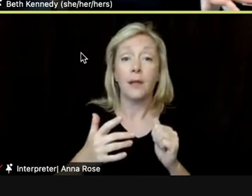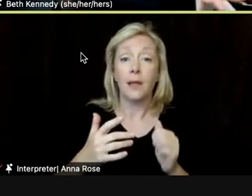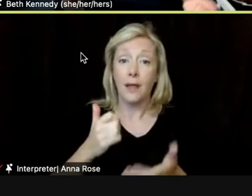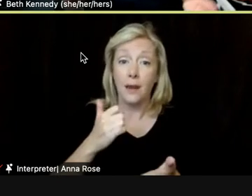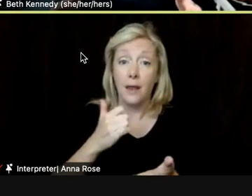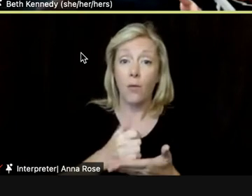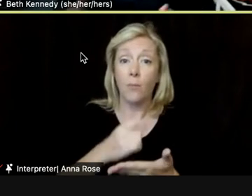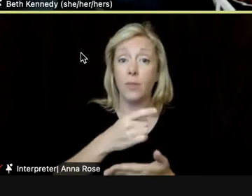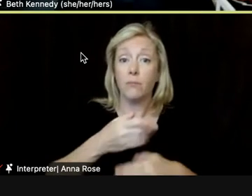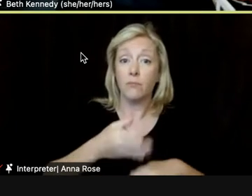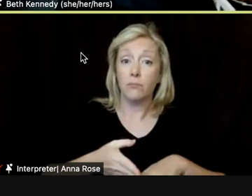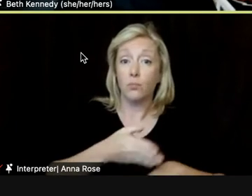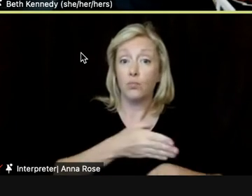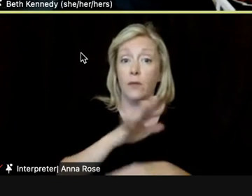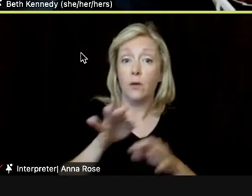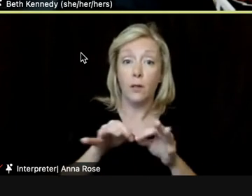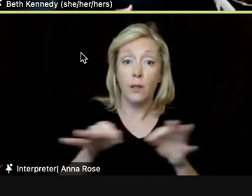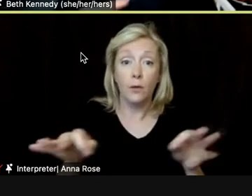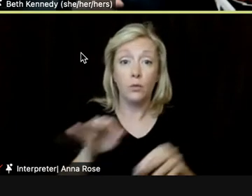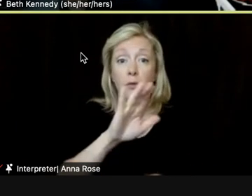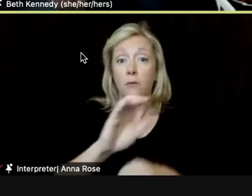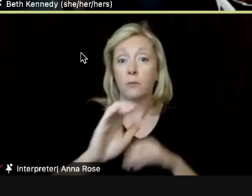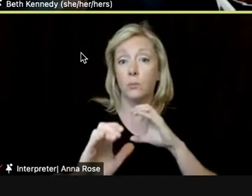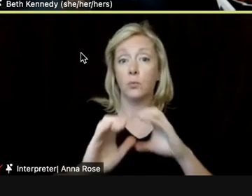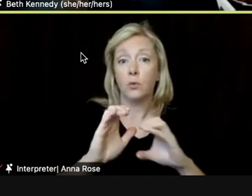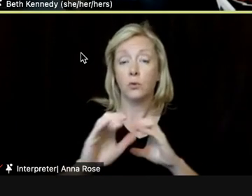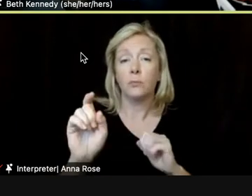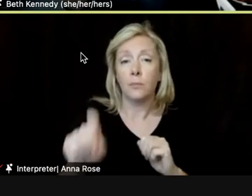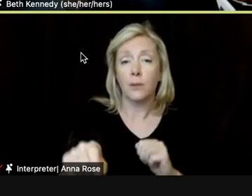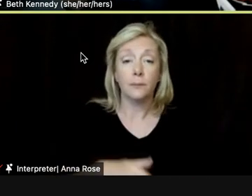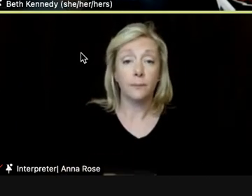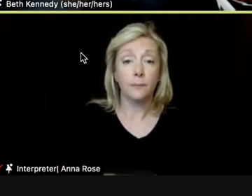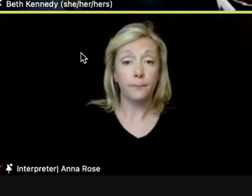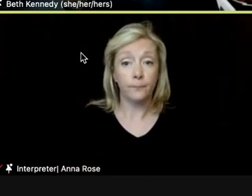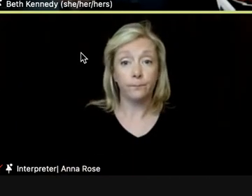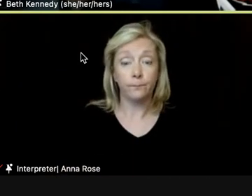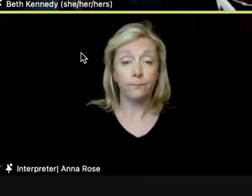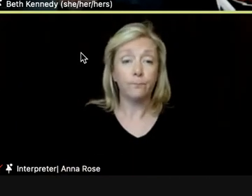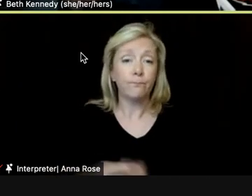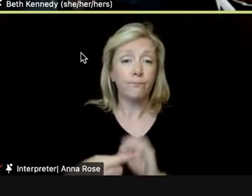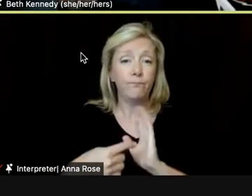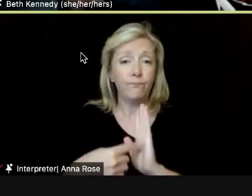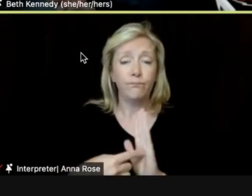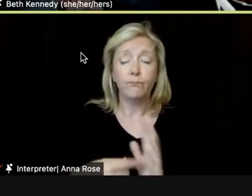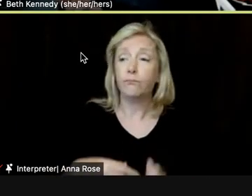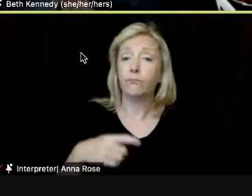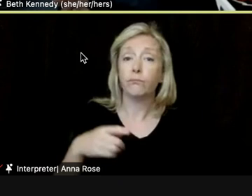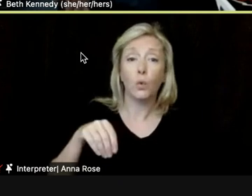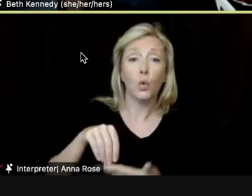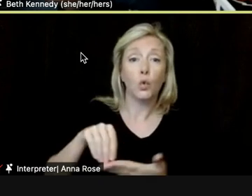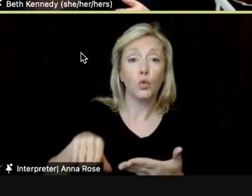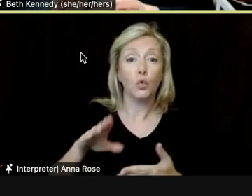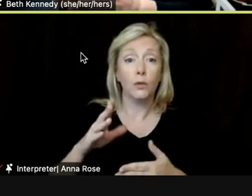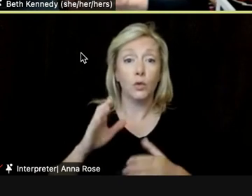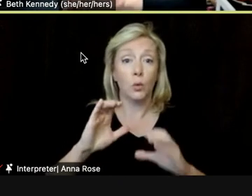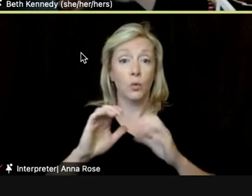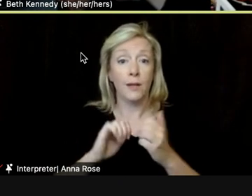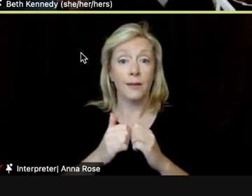make gains in language and communication. That person that's communicating through language, you know, muscle